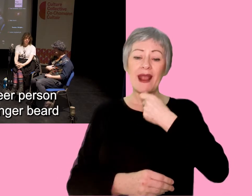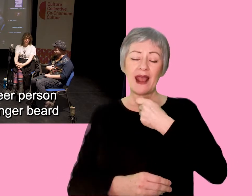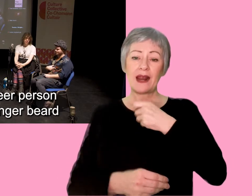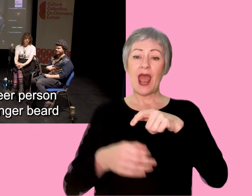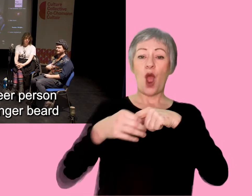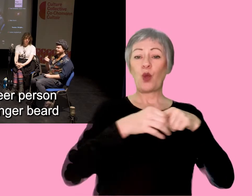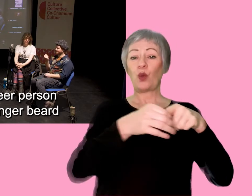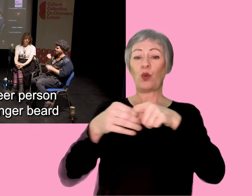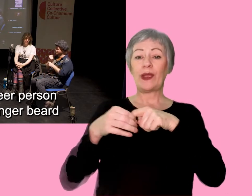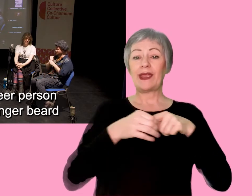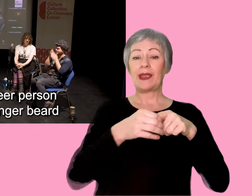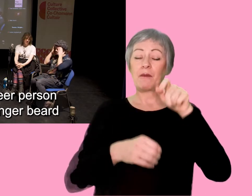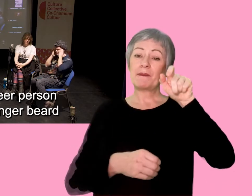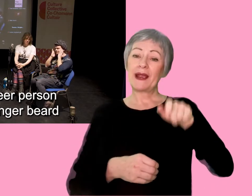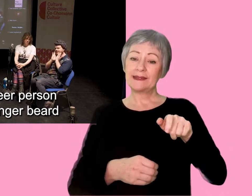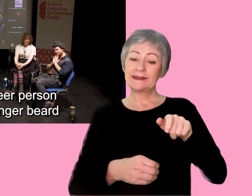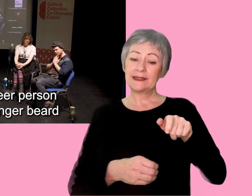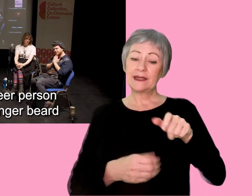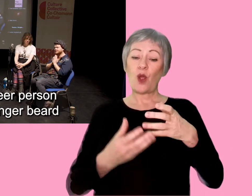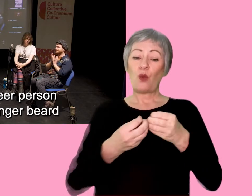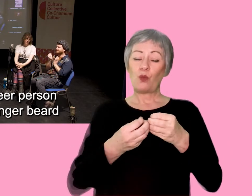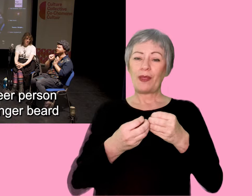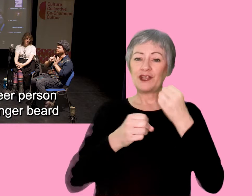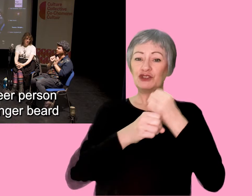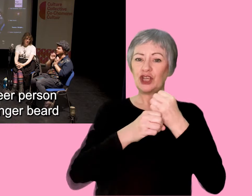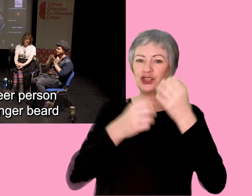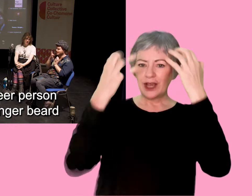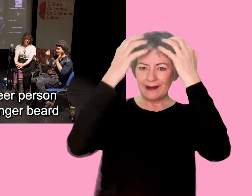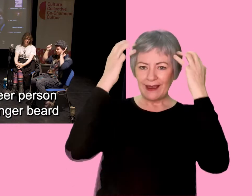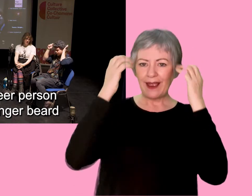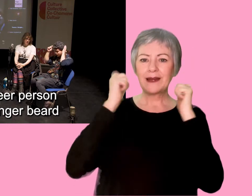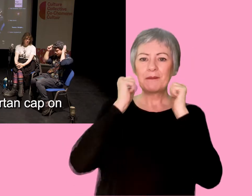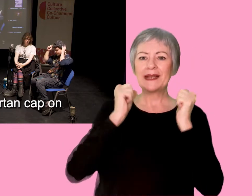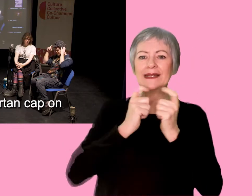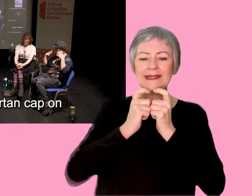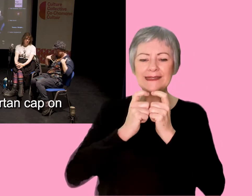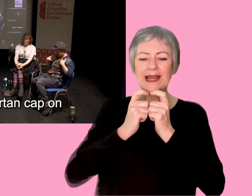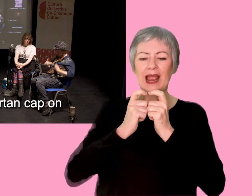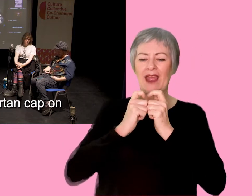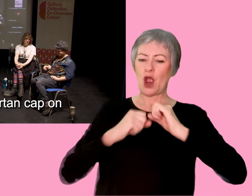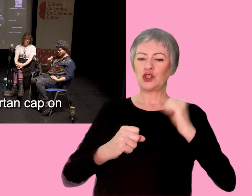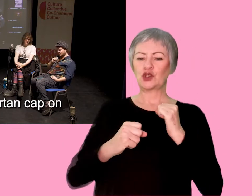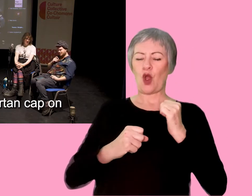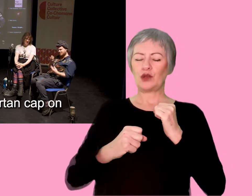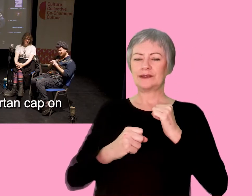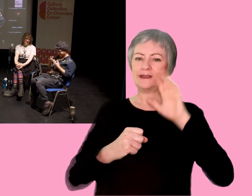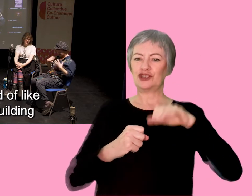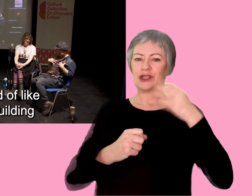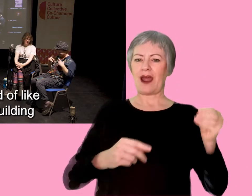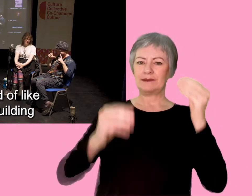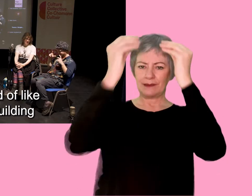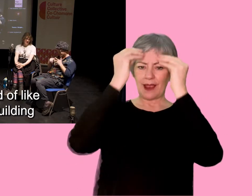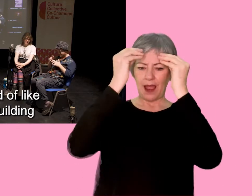a queer person with ginger hair and a ginger beard, and I've got a Scottish tartan cap on